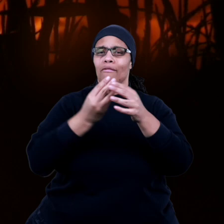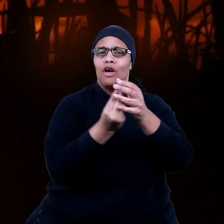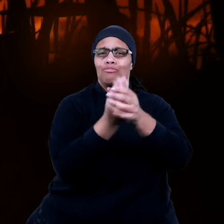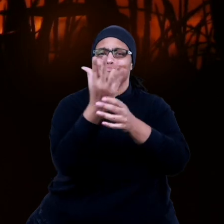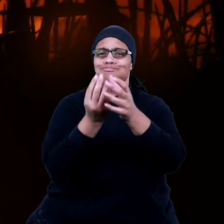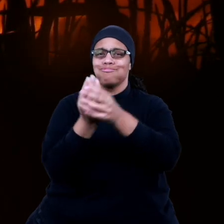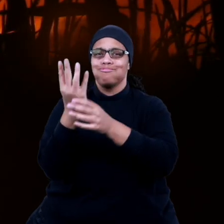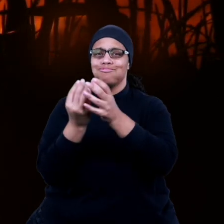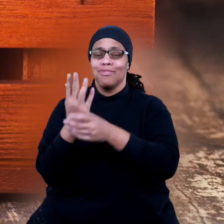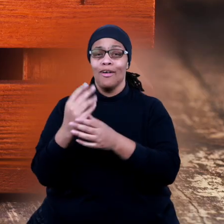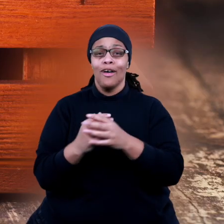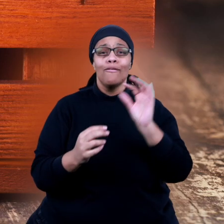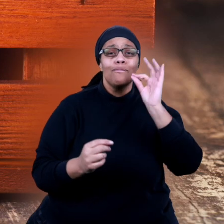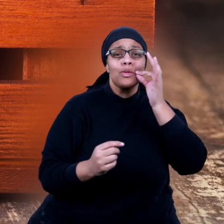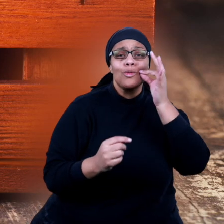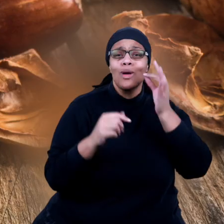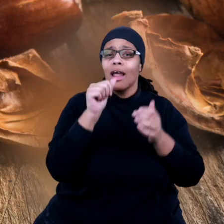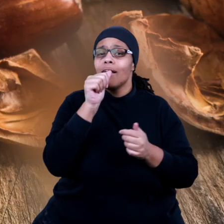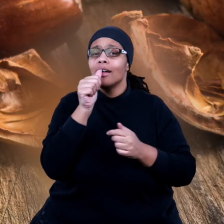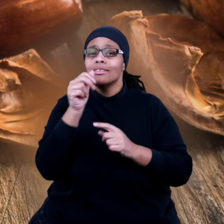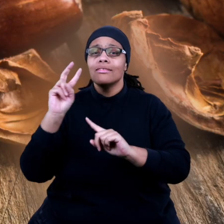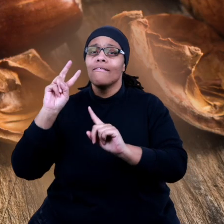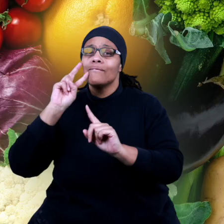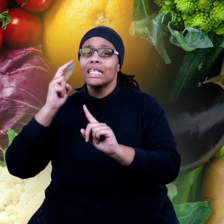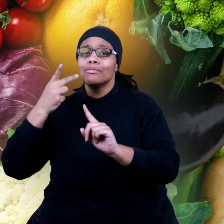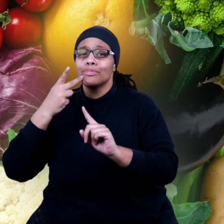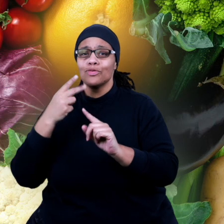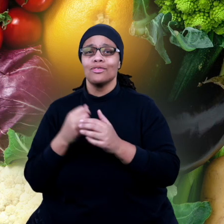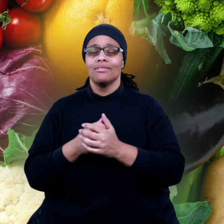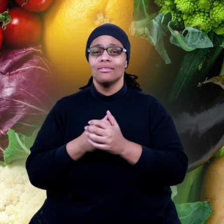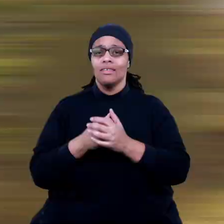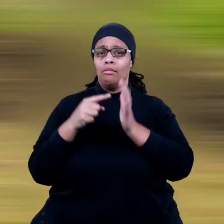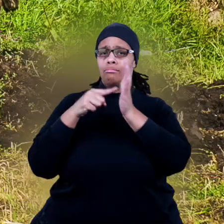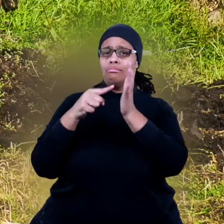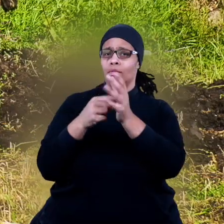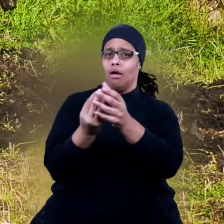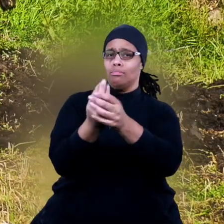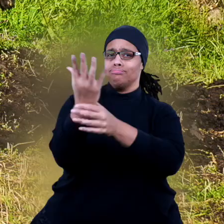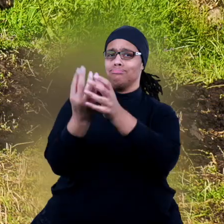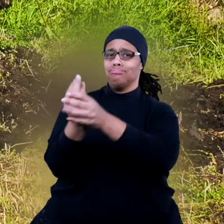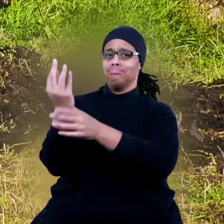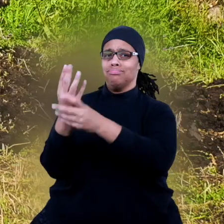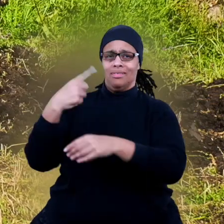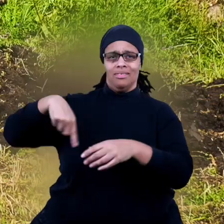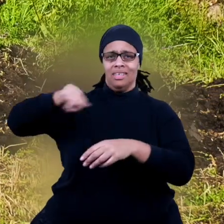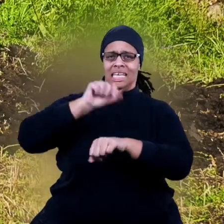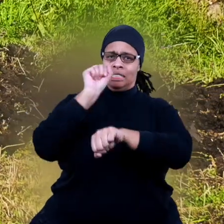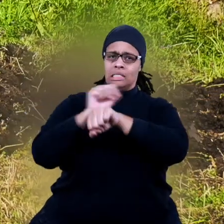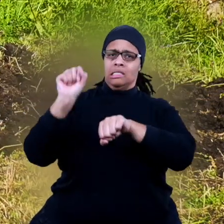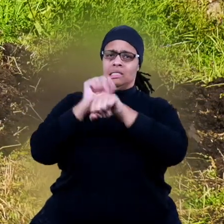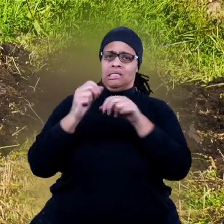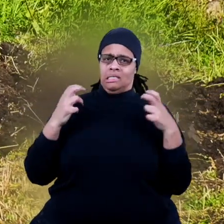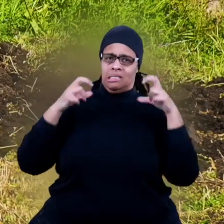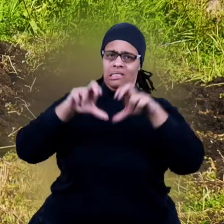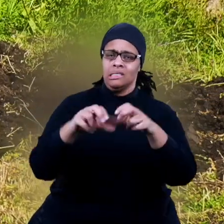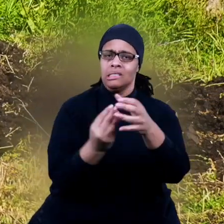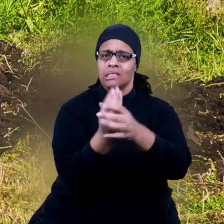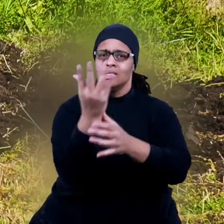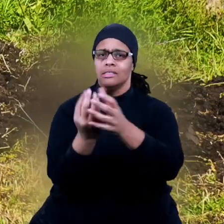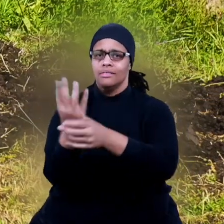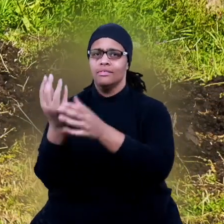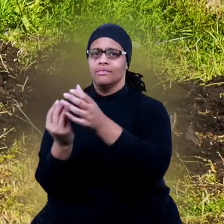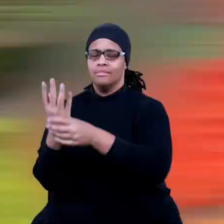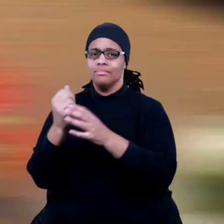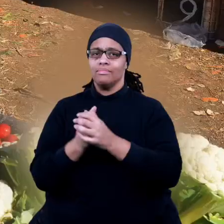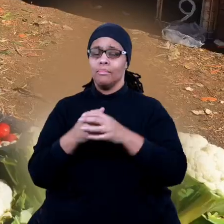for crops. Fruits, nuts, and vegetables represent the crops and the work that went into